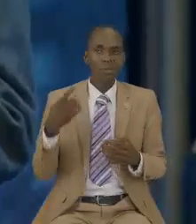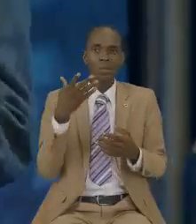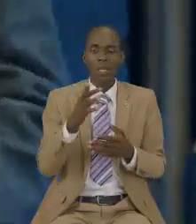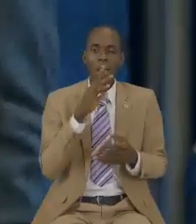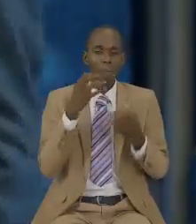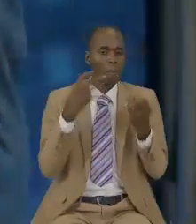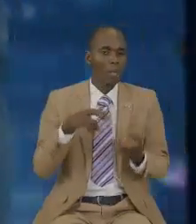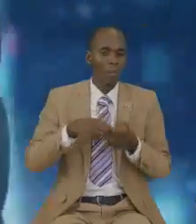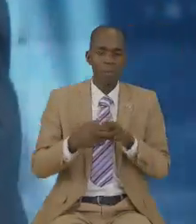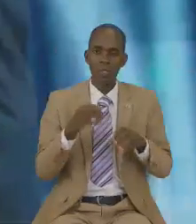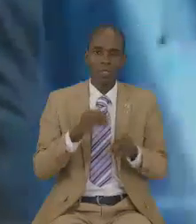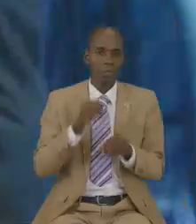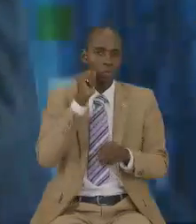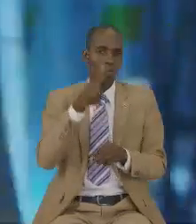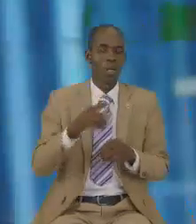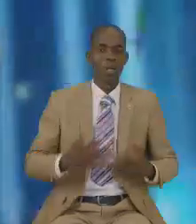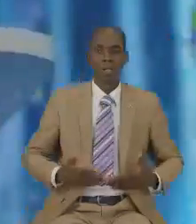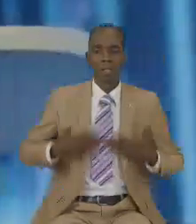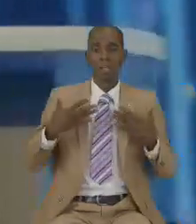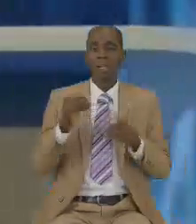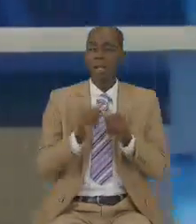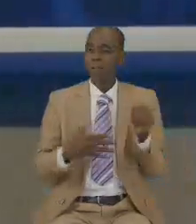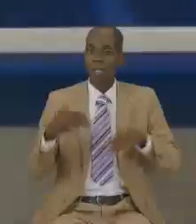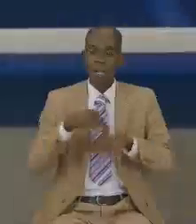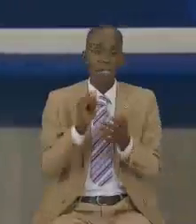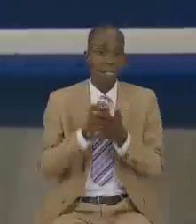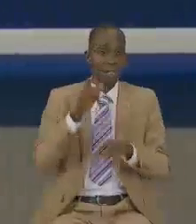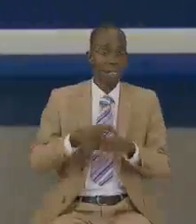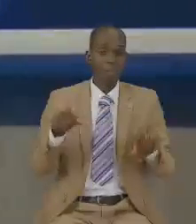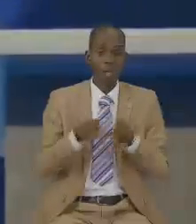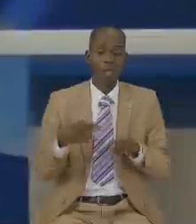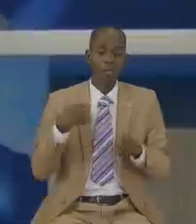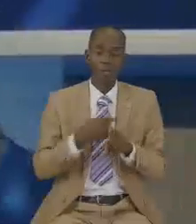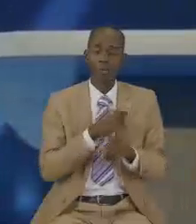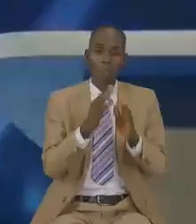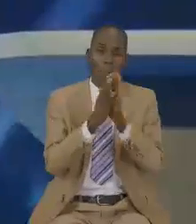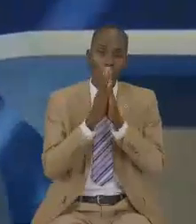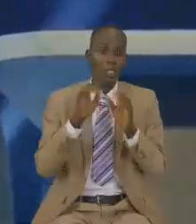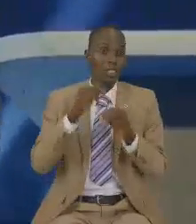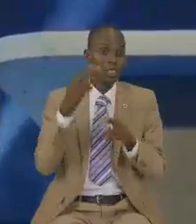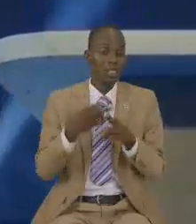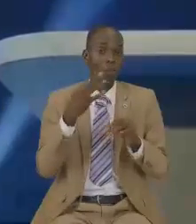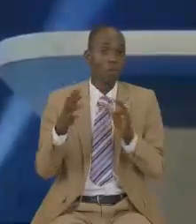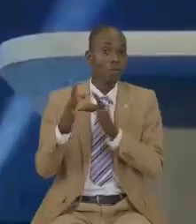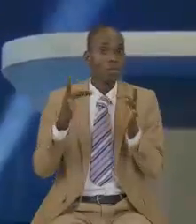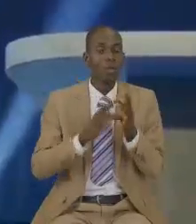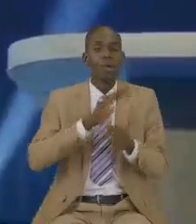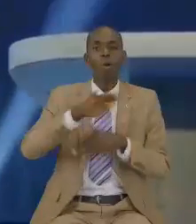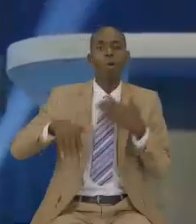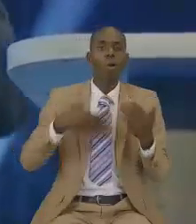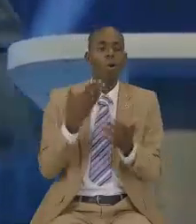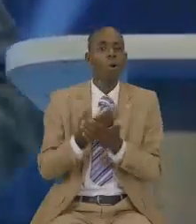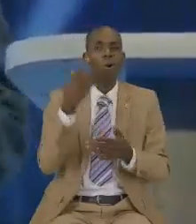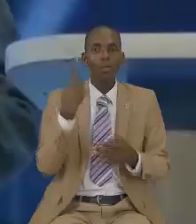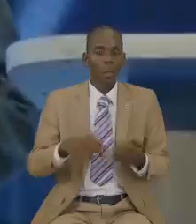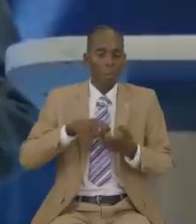life. Everything at that time, as we mentioned the name of Jesus, all the complications